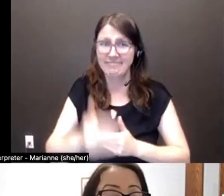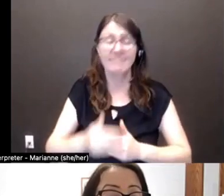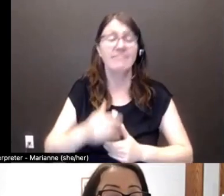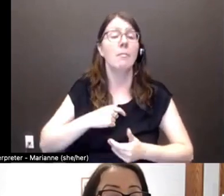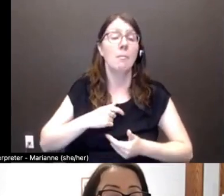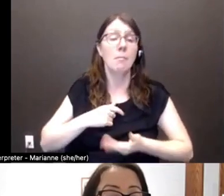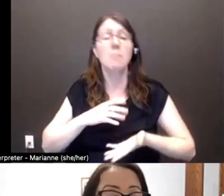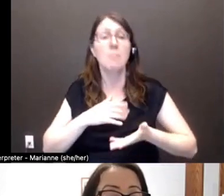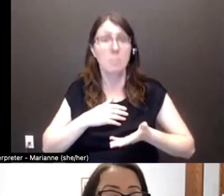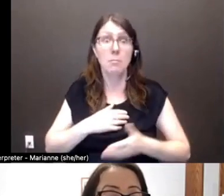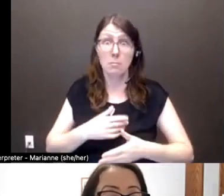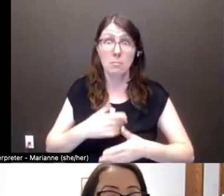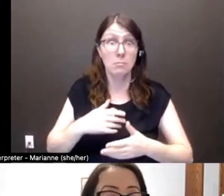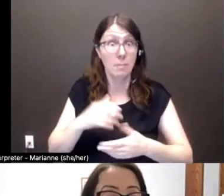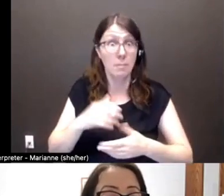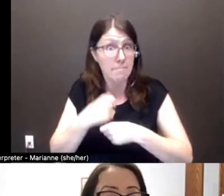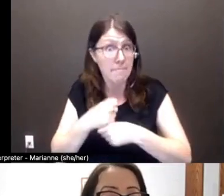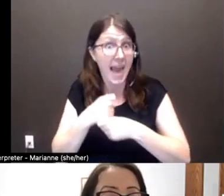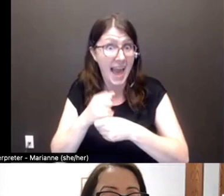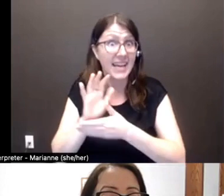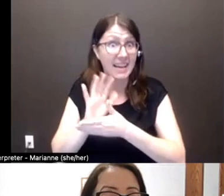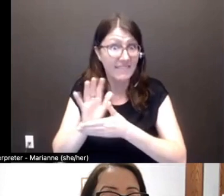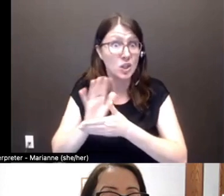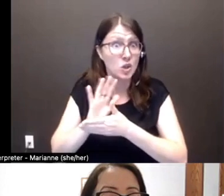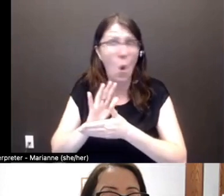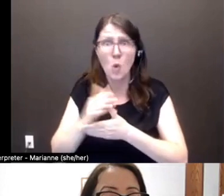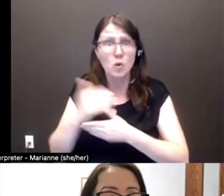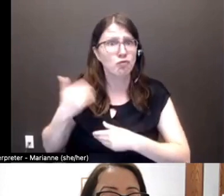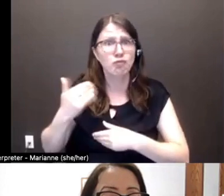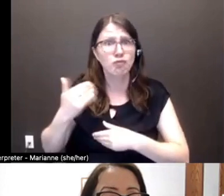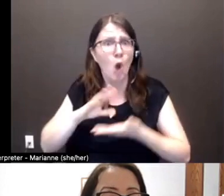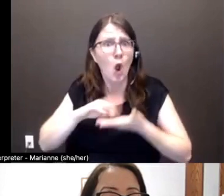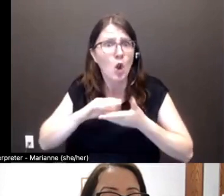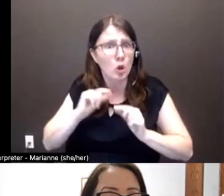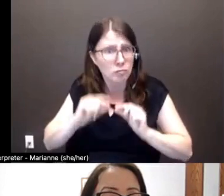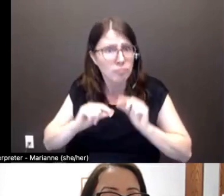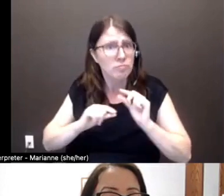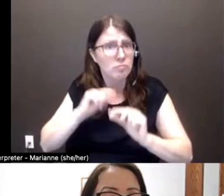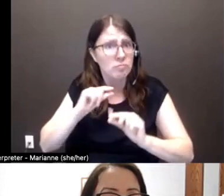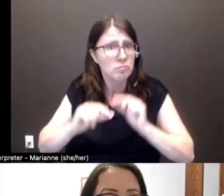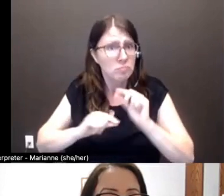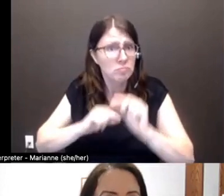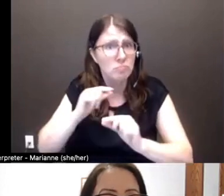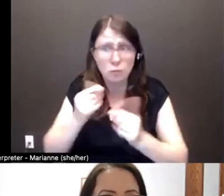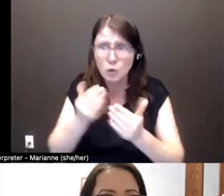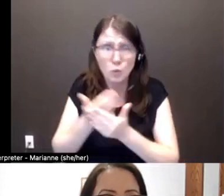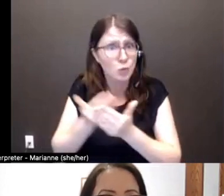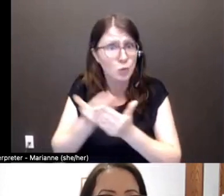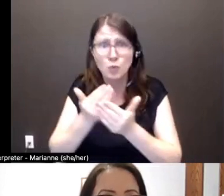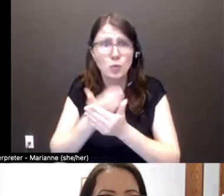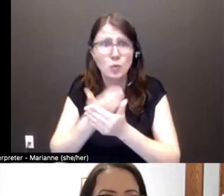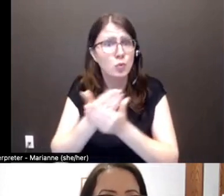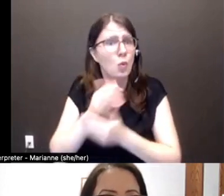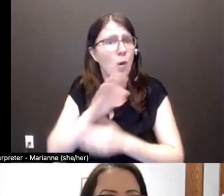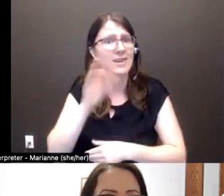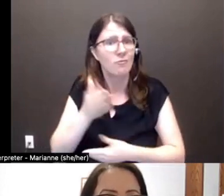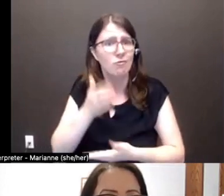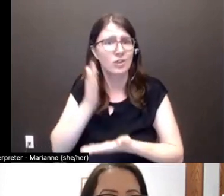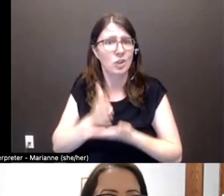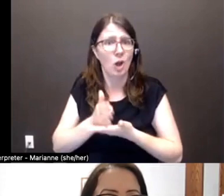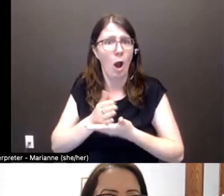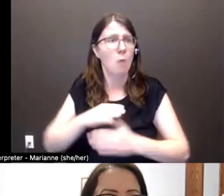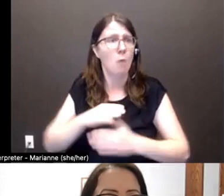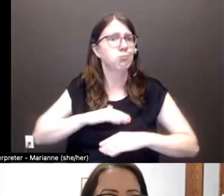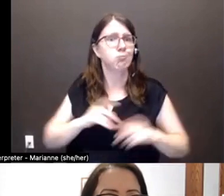creating the videos as I go along. I am learning more from the experience and also from the